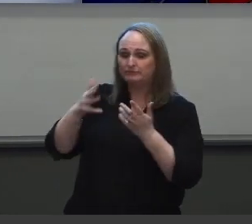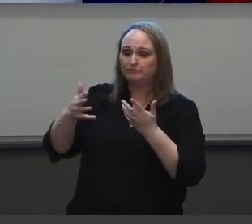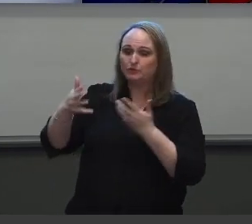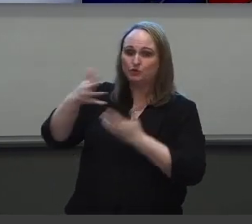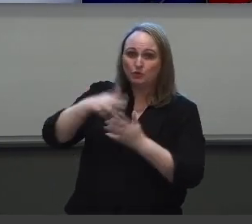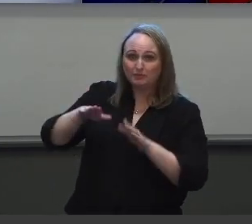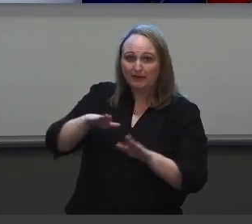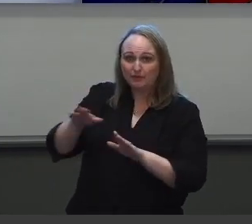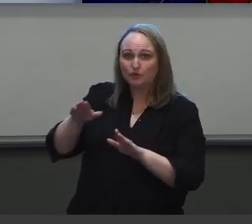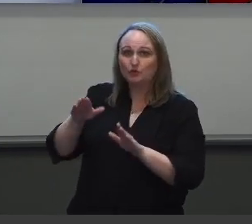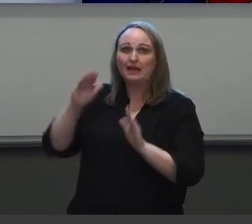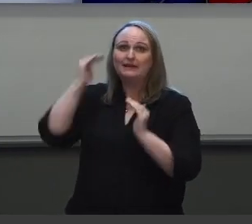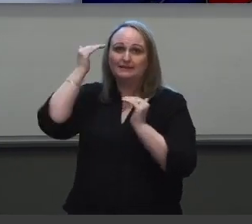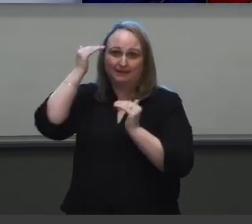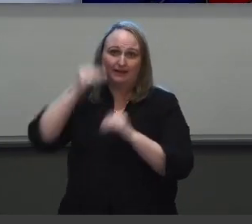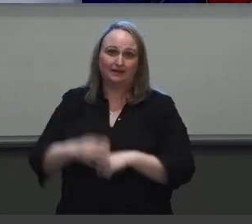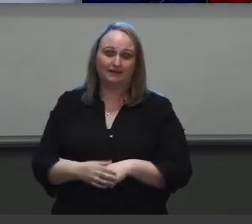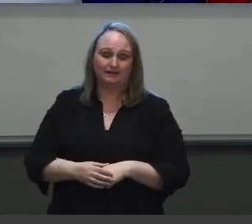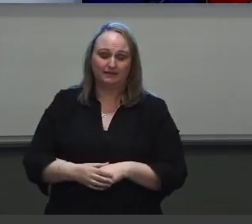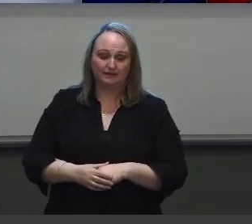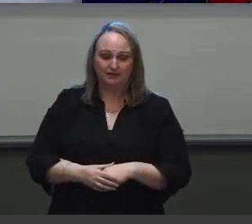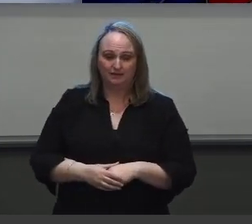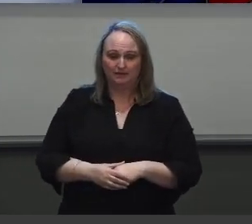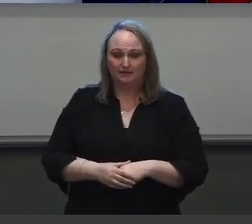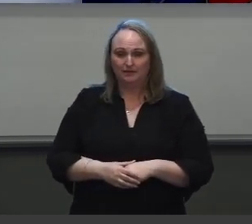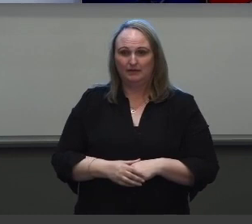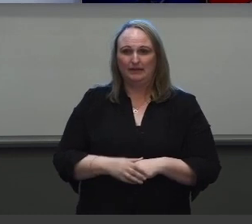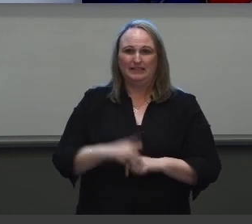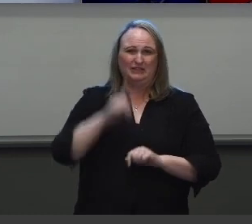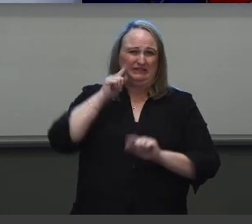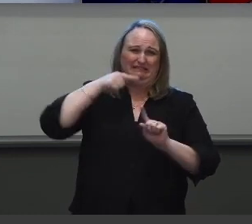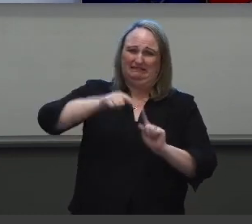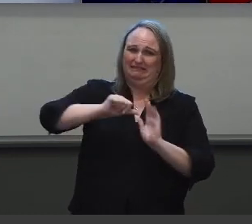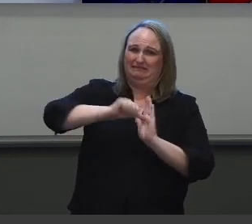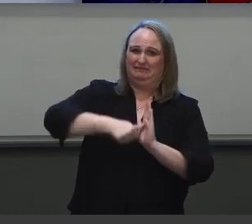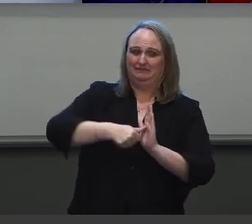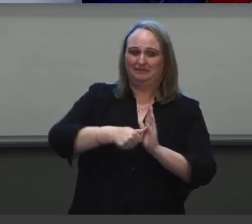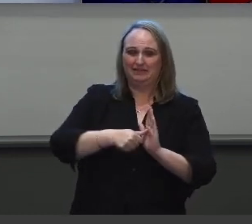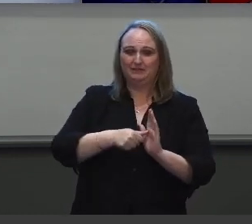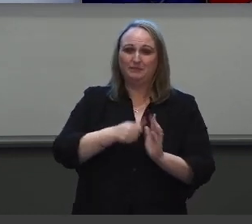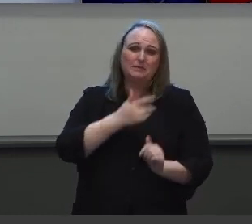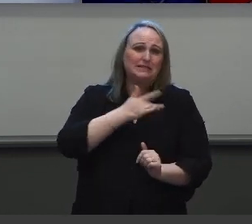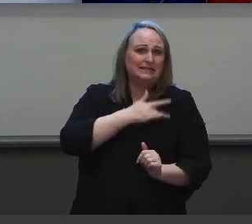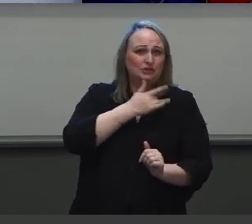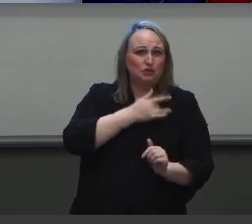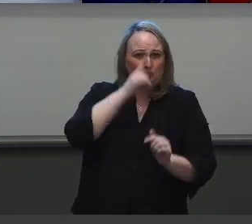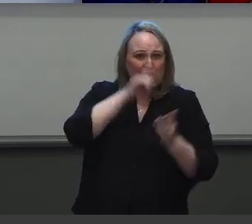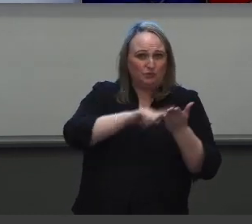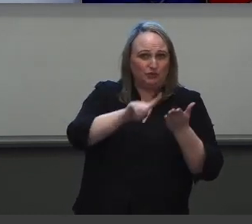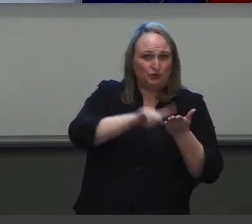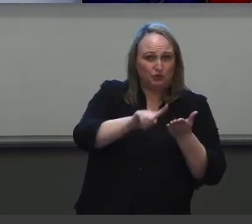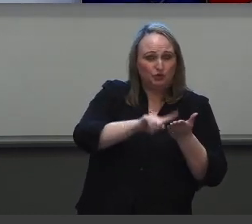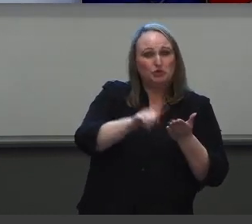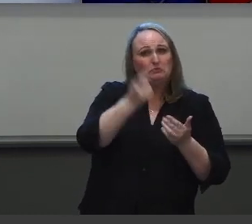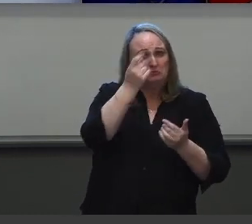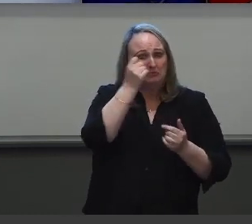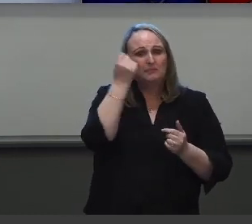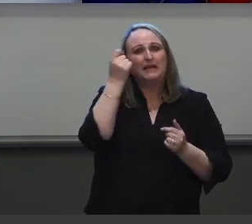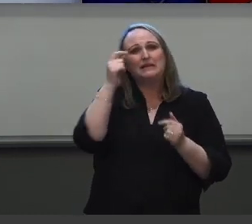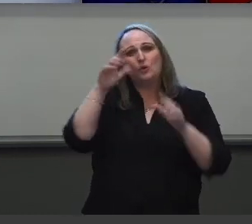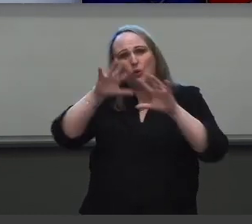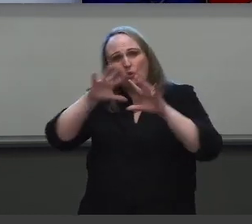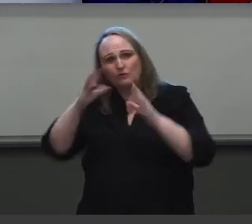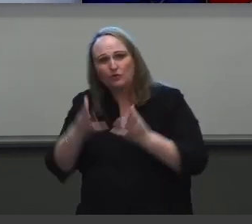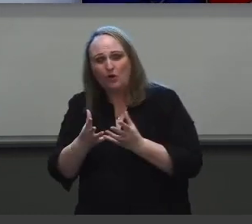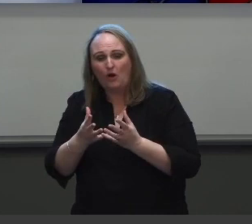really want to drive home is, for me, especially as a sensory researcher, but in general, it's important to remember that